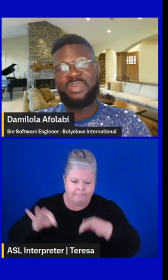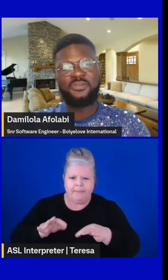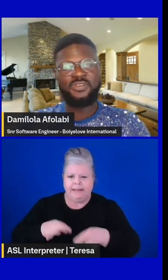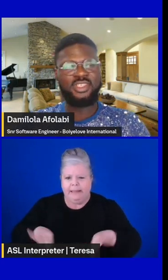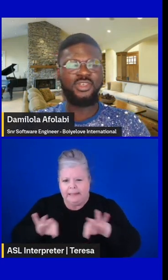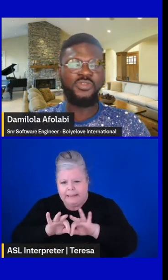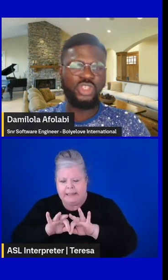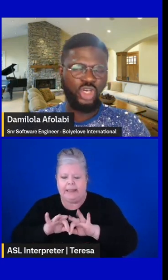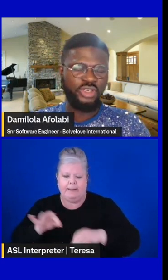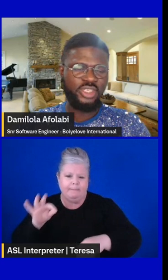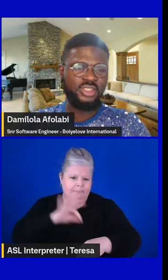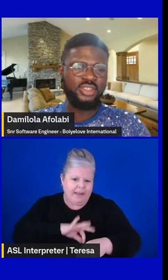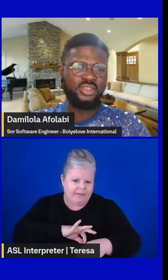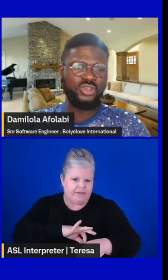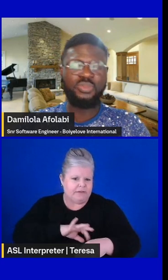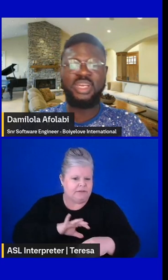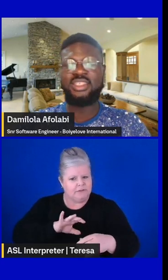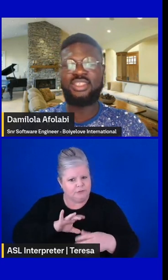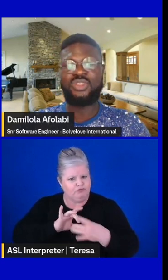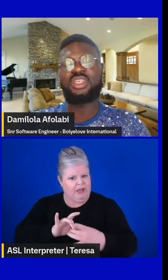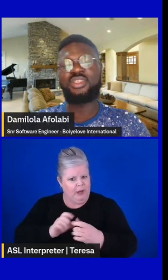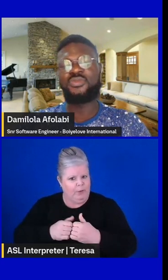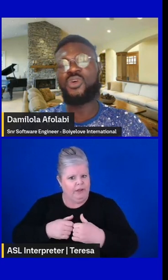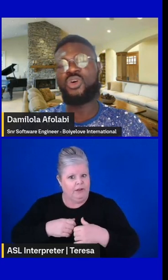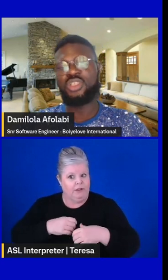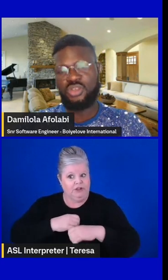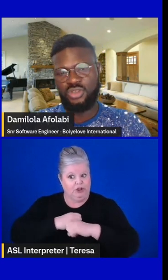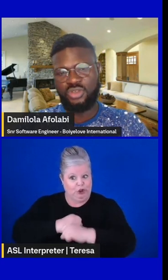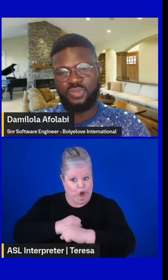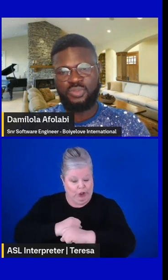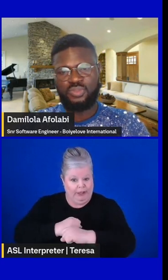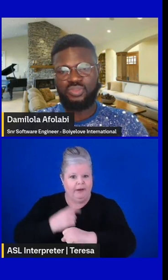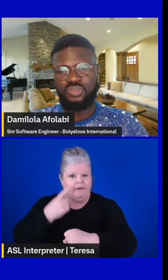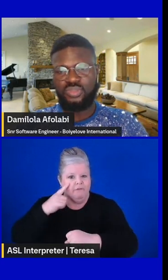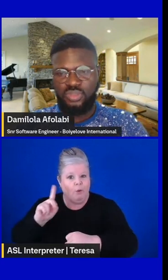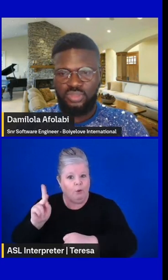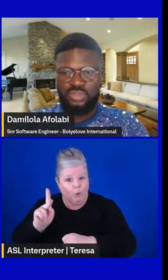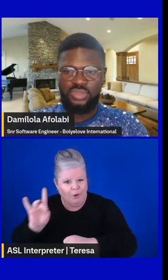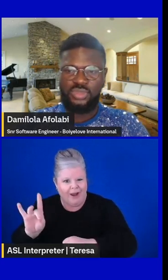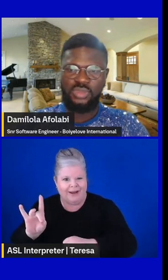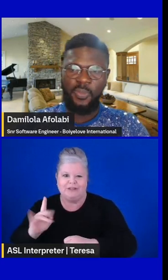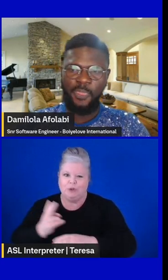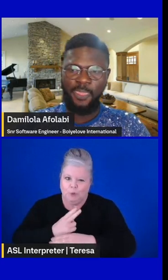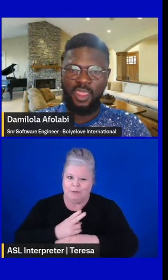highlight the benefits of securing Kubernetes with Vault and Consul.